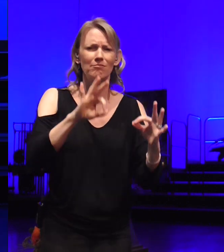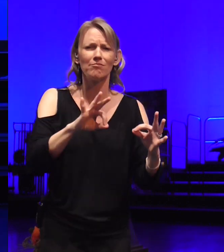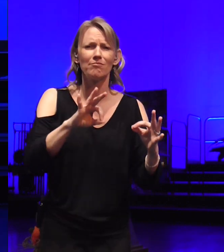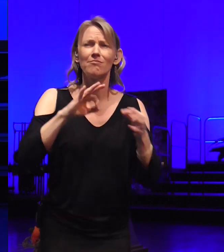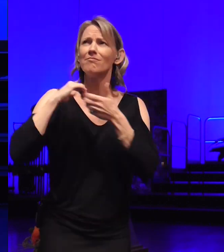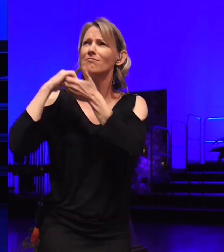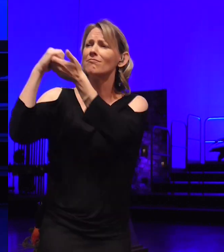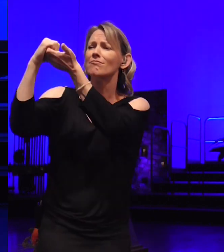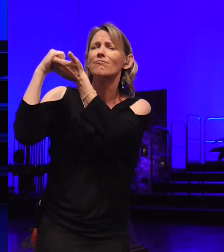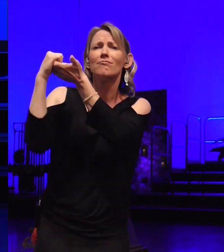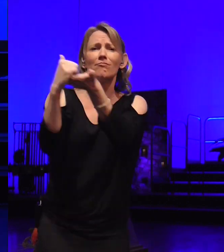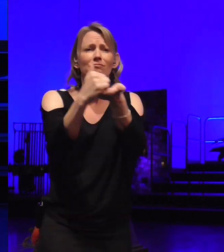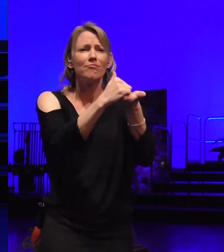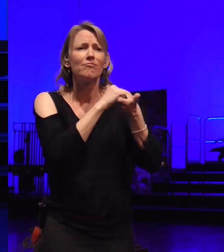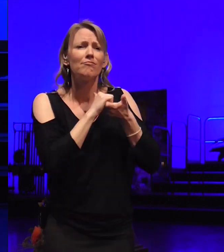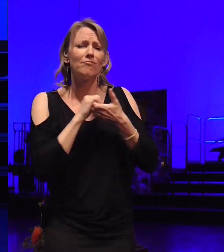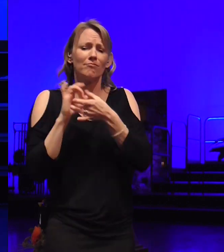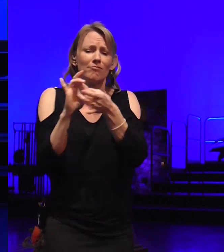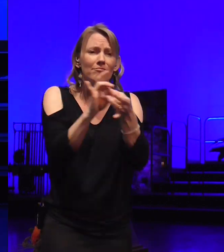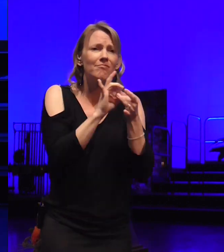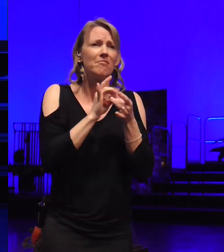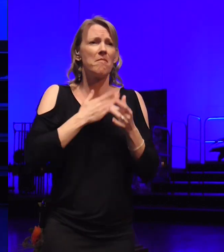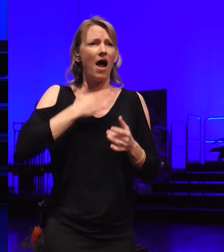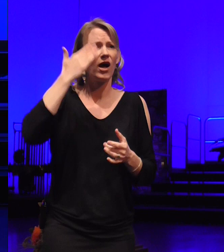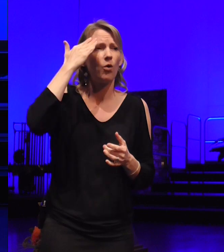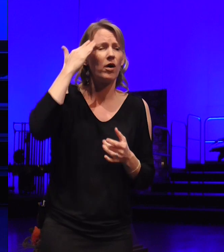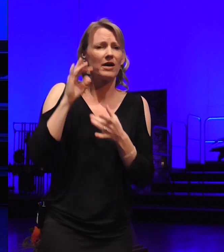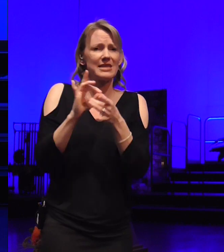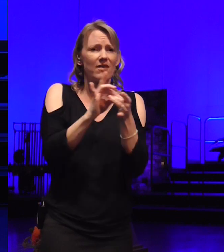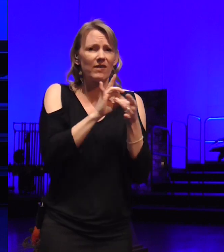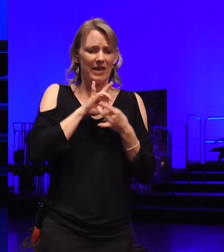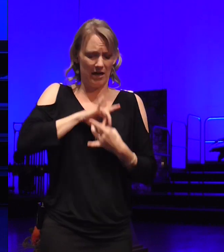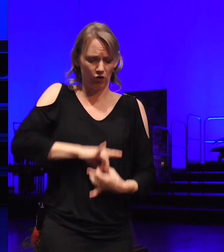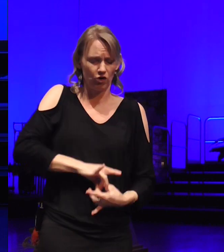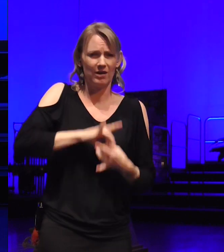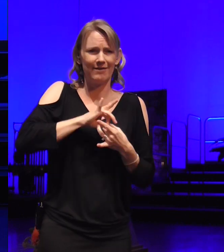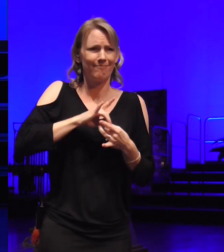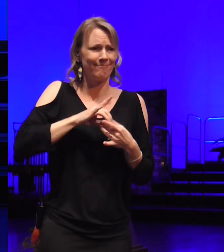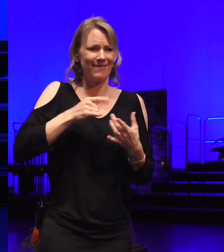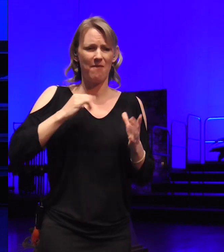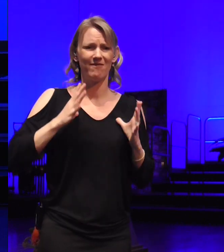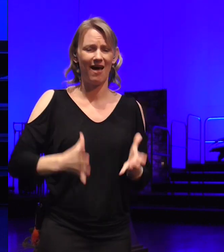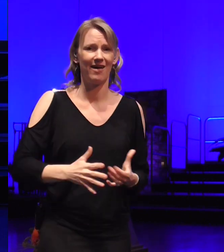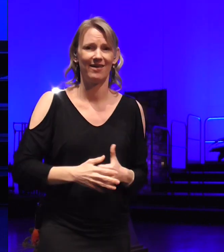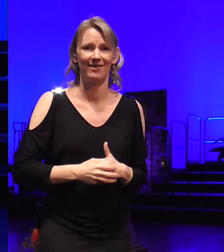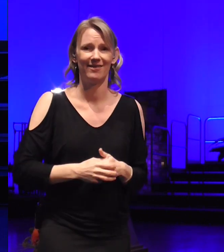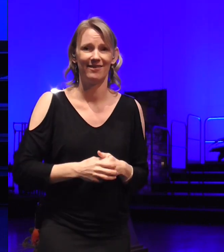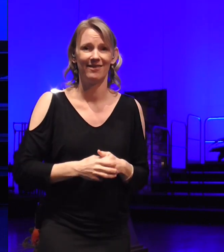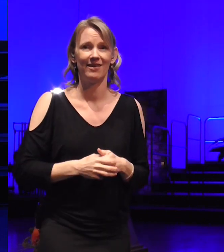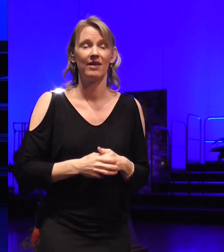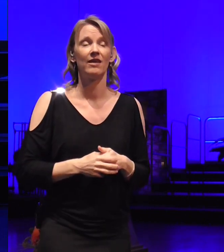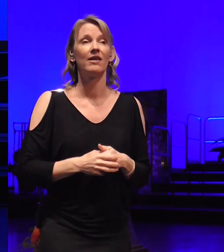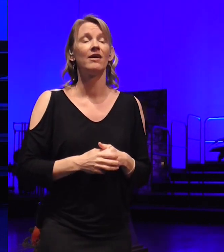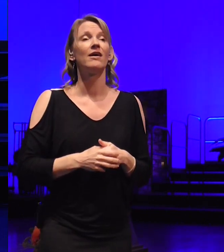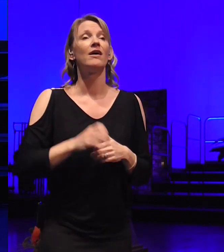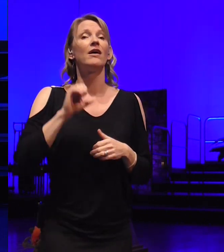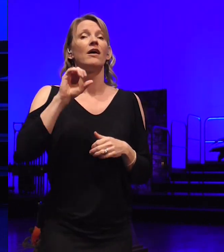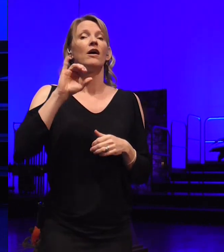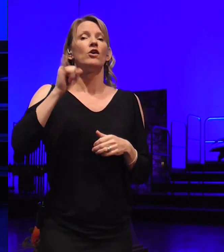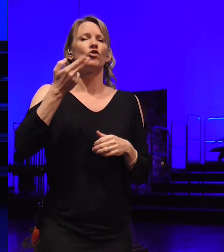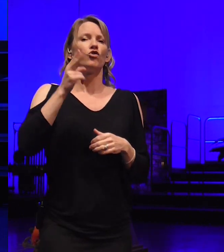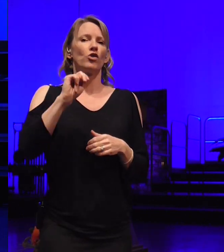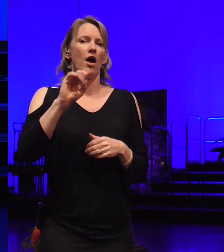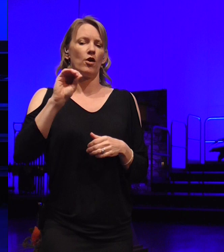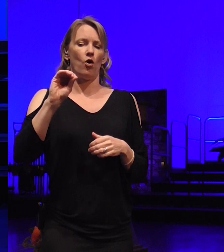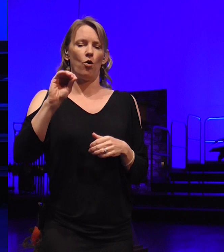my collaboration, in my openness, in my connection, in my awareness of the connection within me. And so